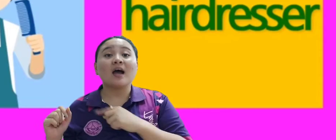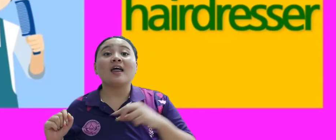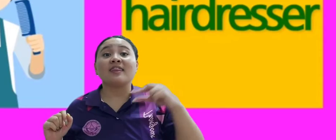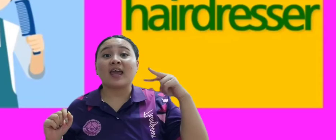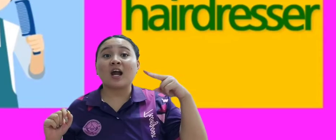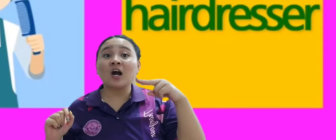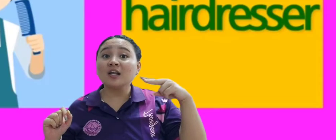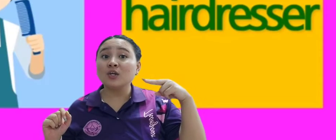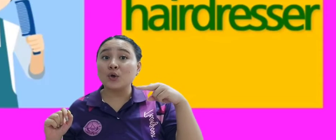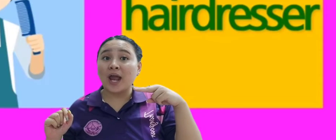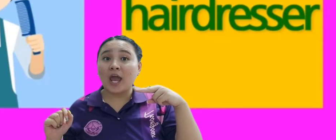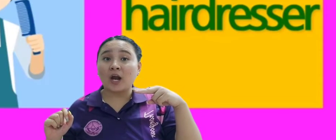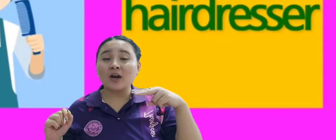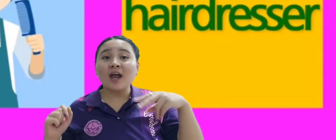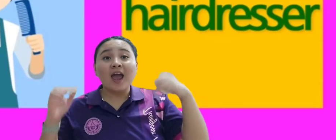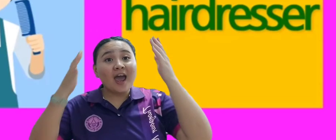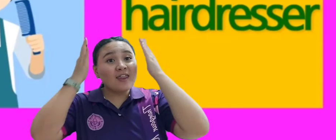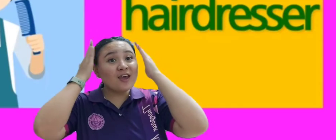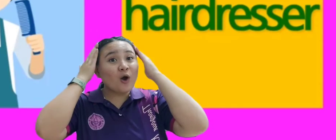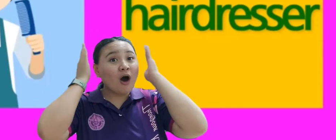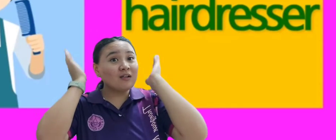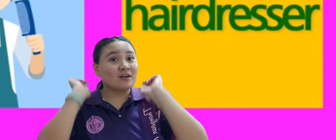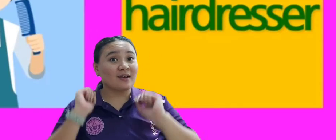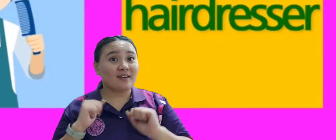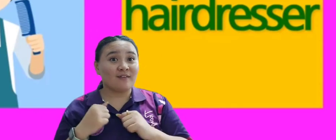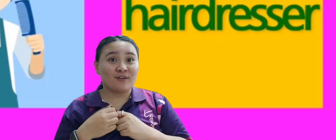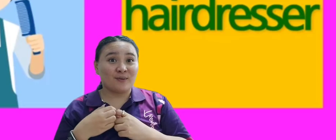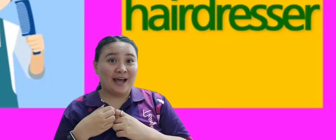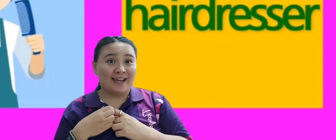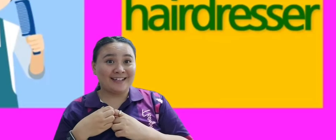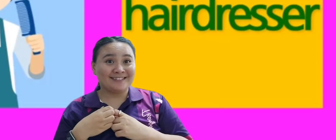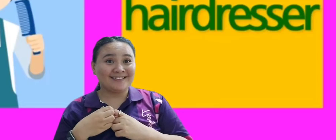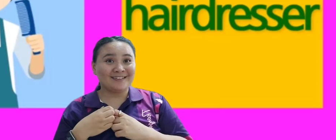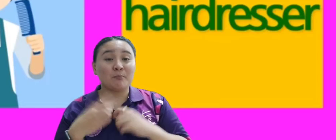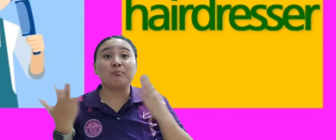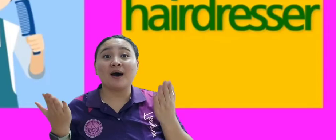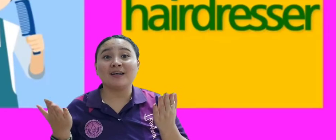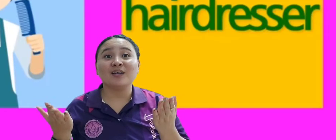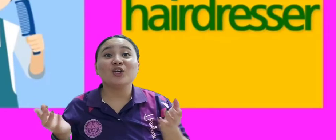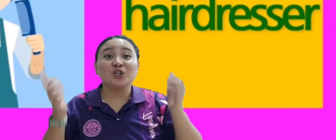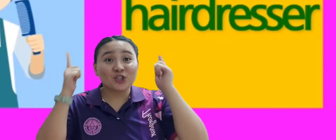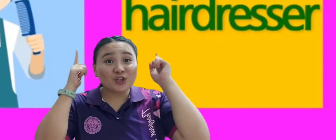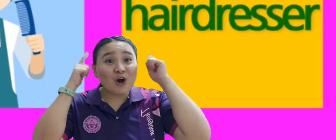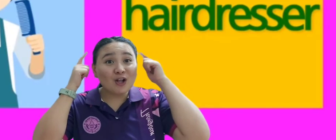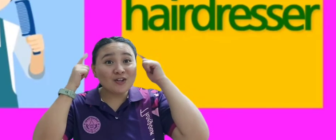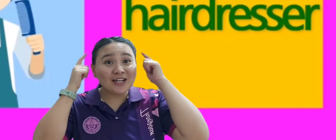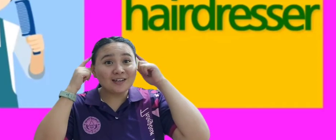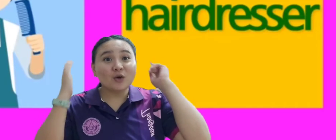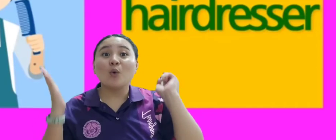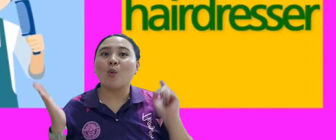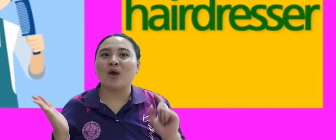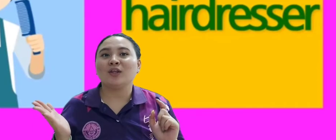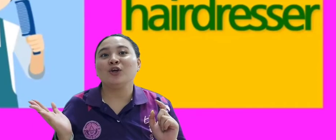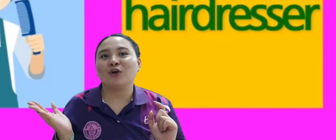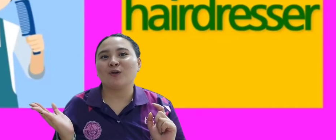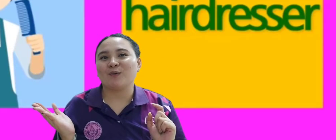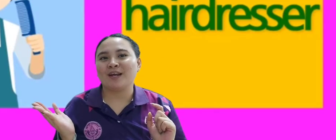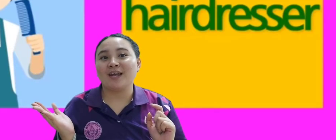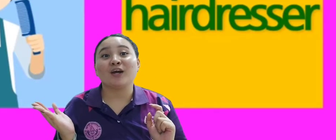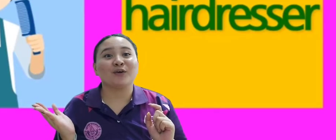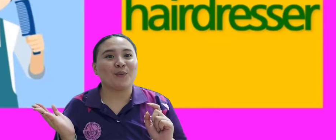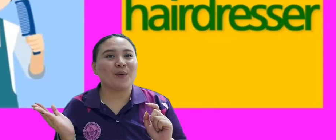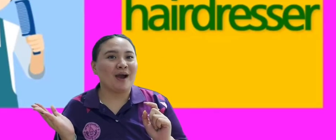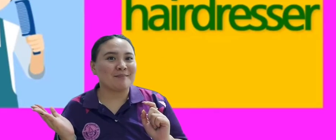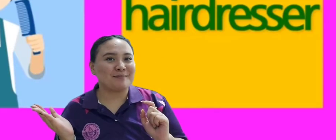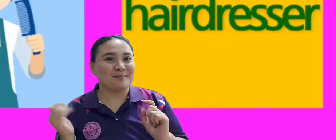Hairdresser. They cut your hair and they color it if you like. But you should color it when you're